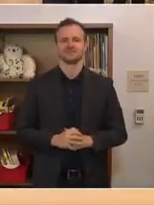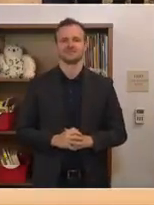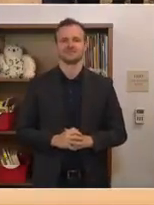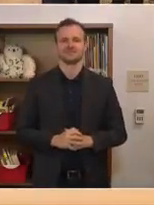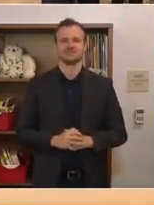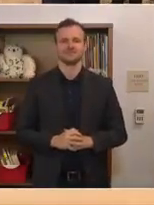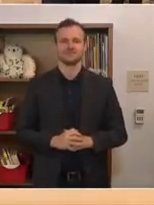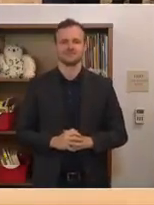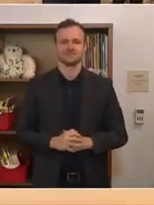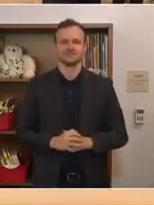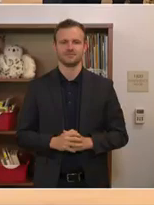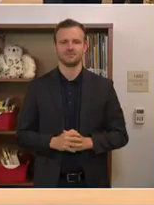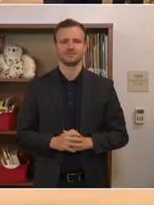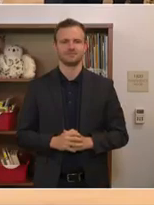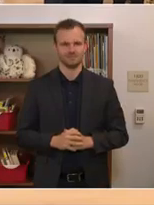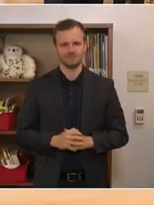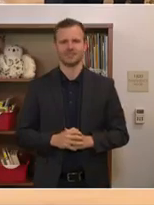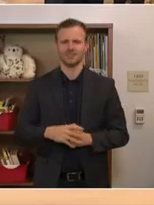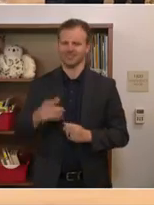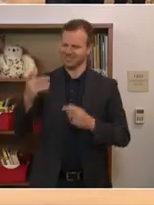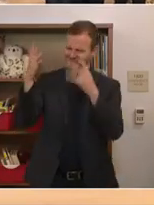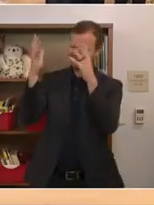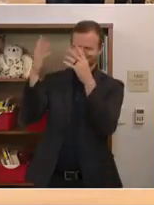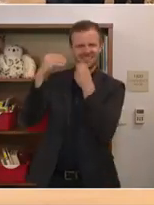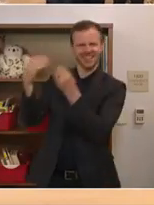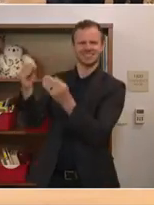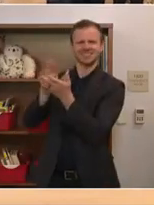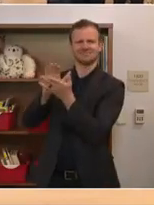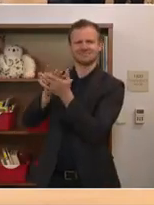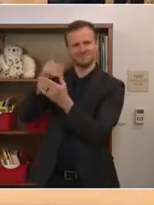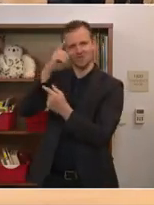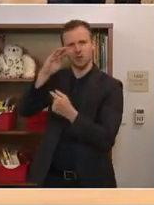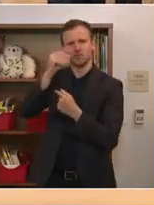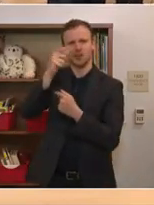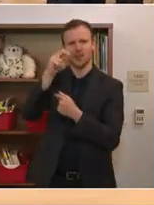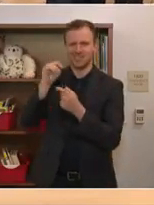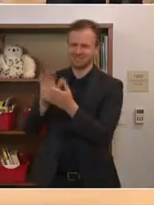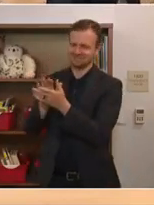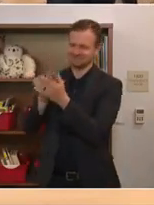Let's give Morgan a big round of applause.